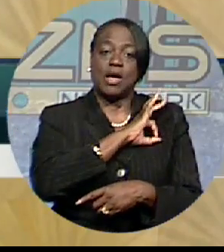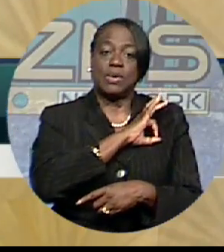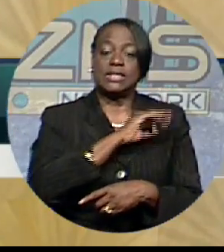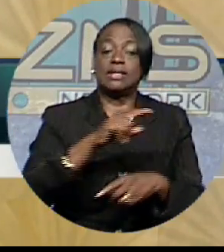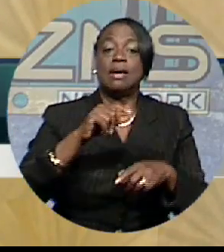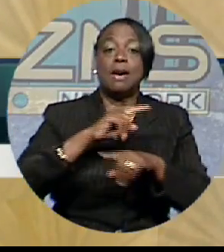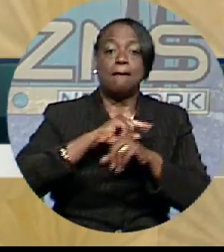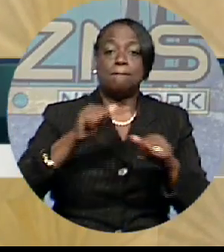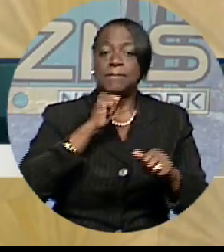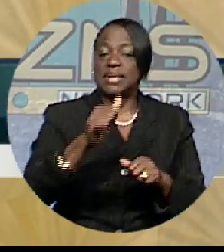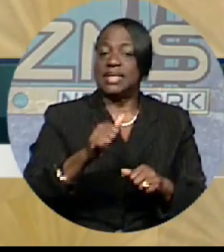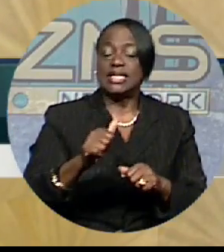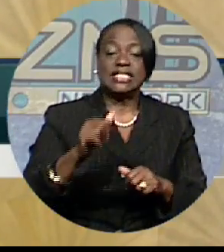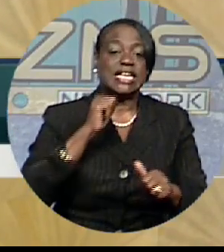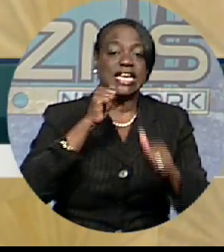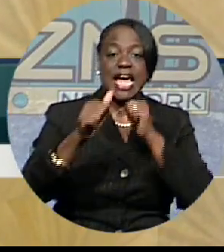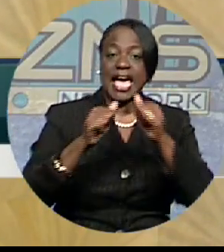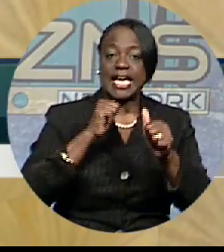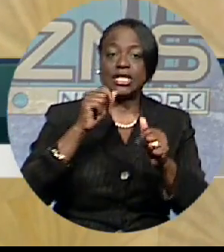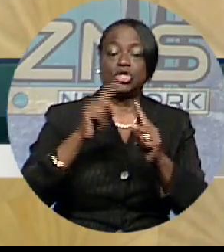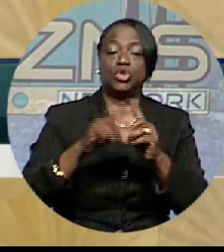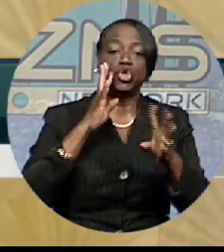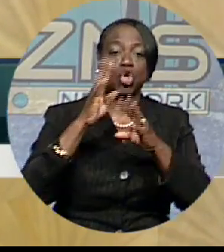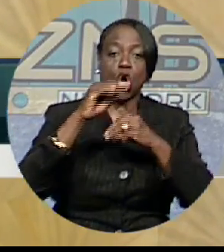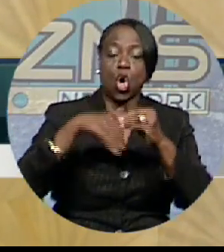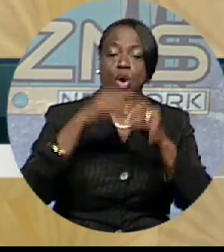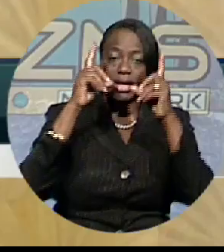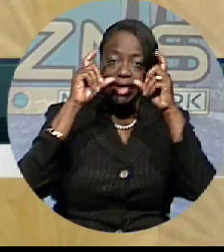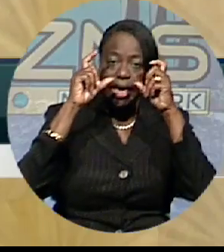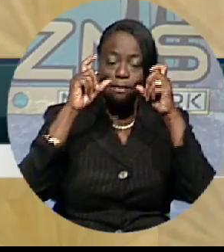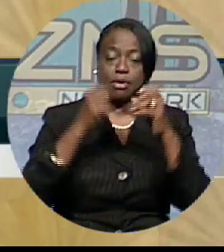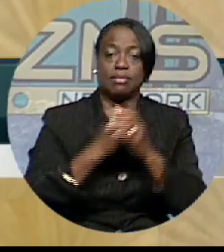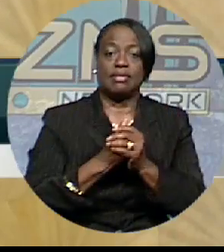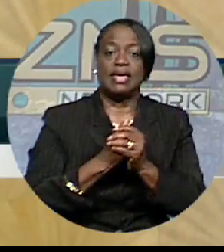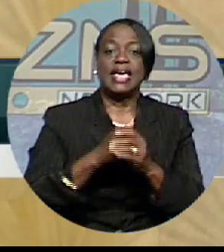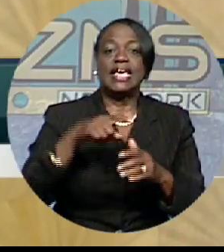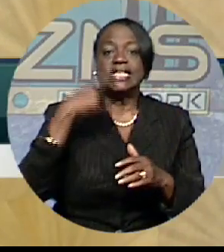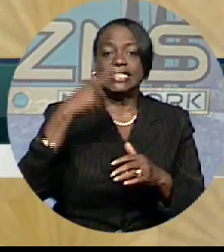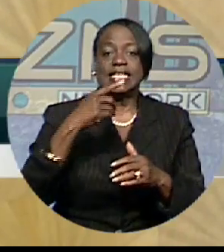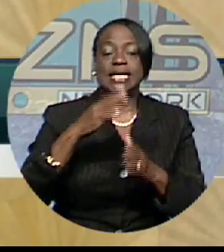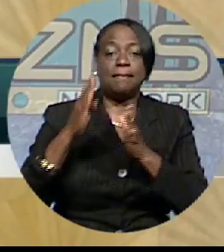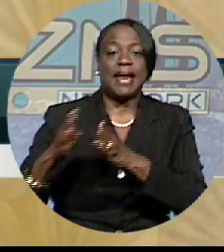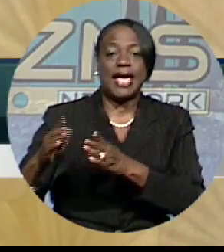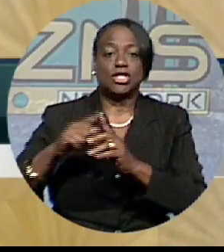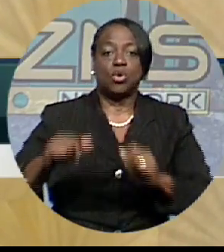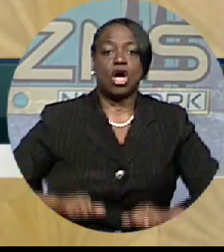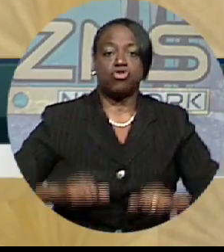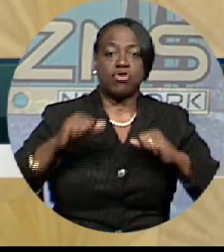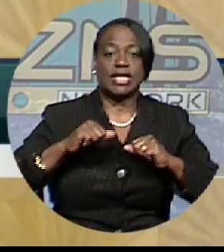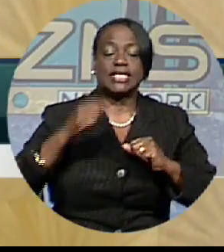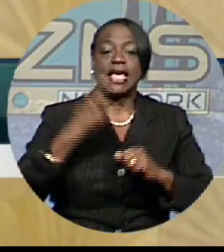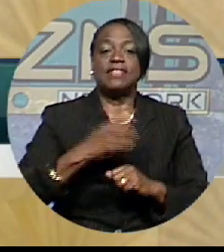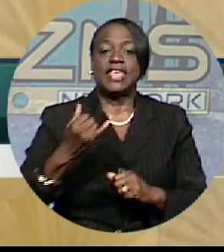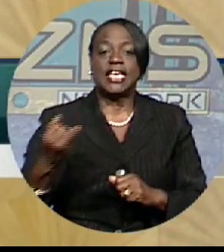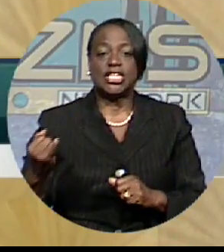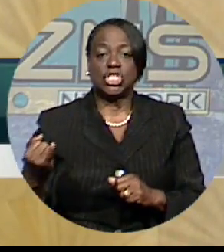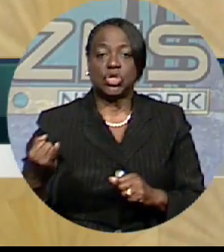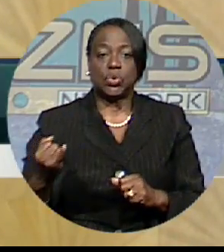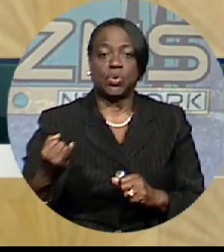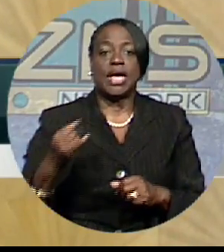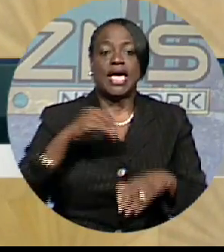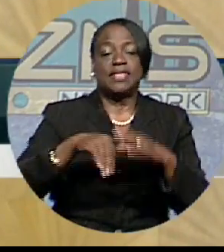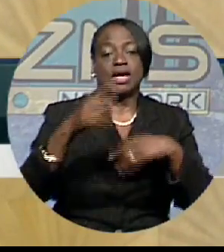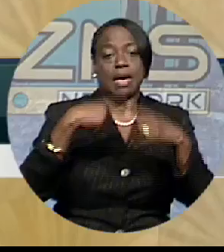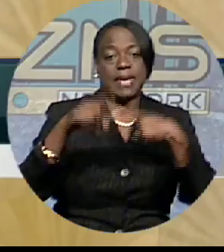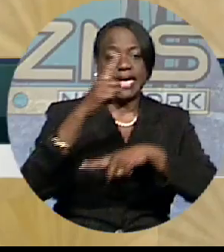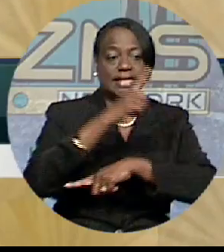did tell us that this is the first step in a very long process, and he plans to address the issue in its entirety in the